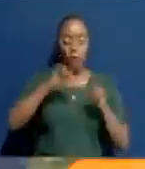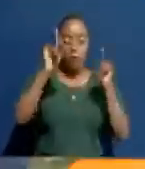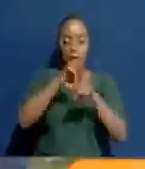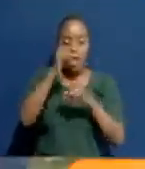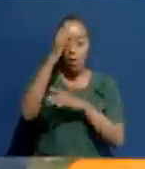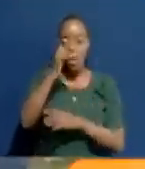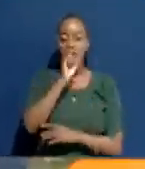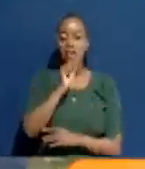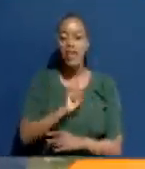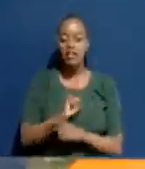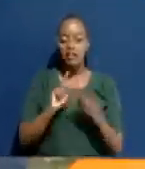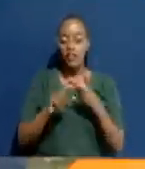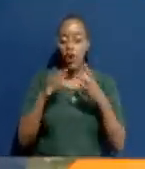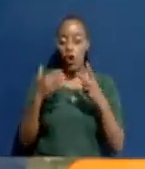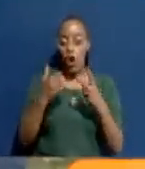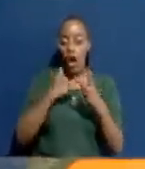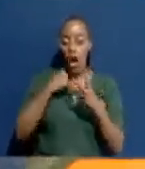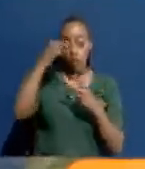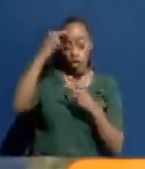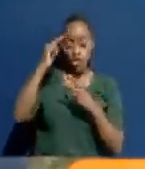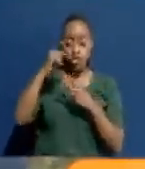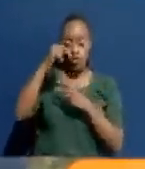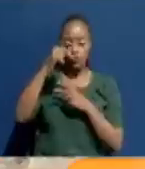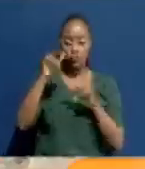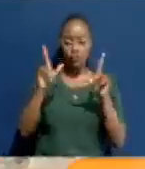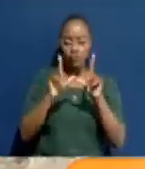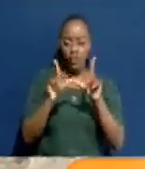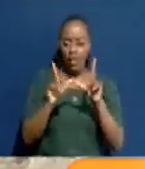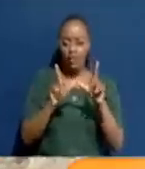on age and lack of original academic certificates.